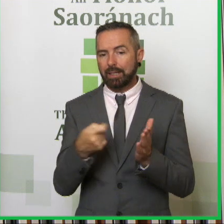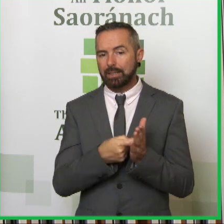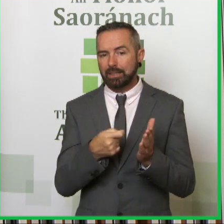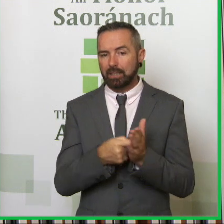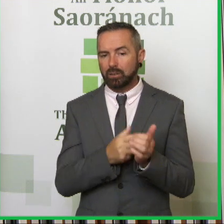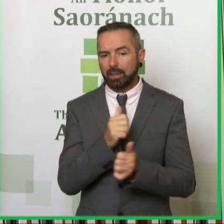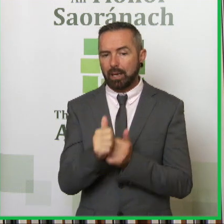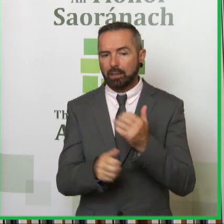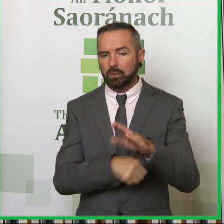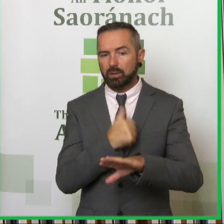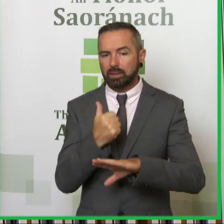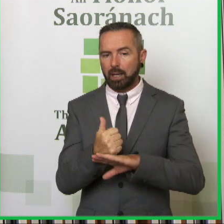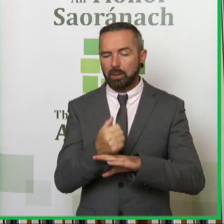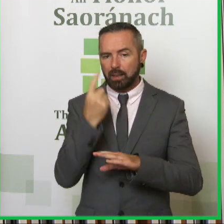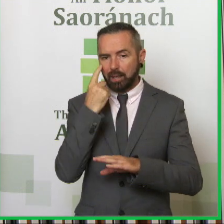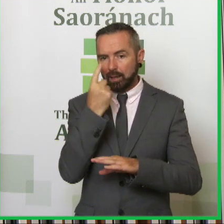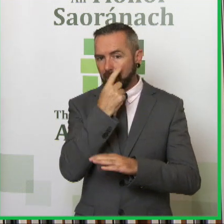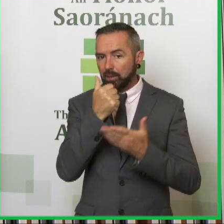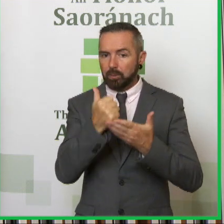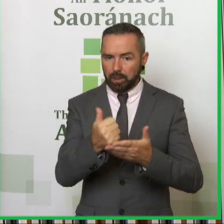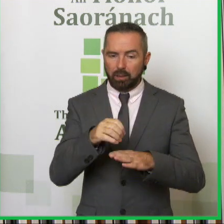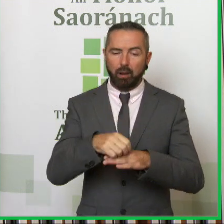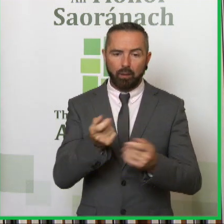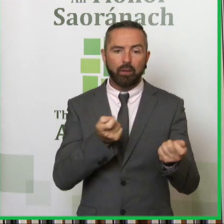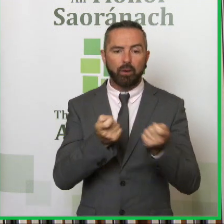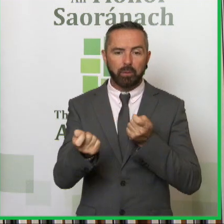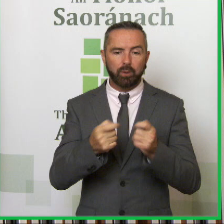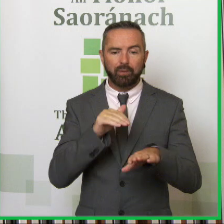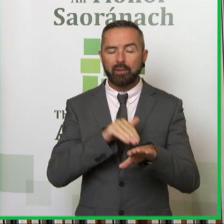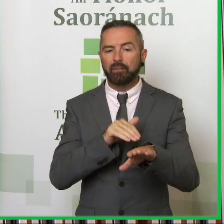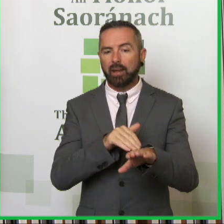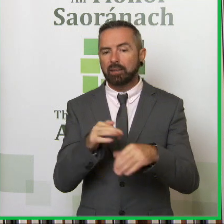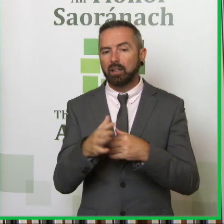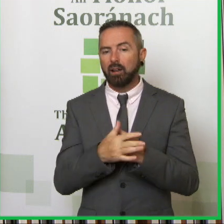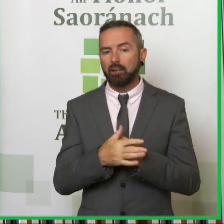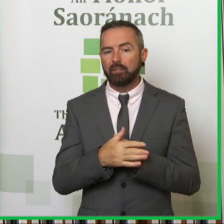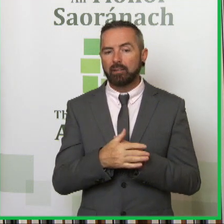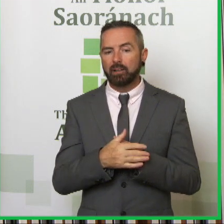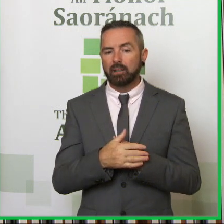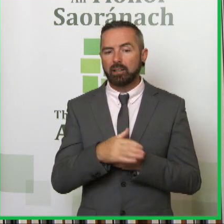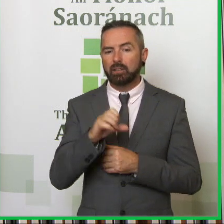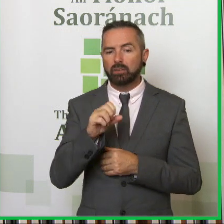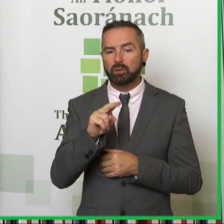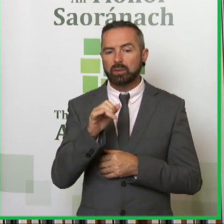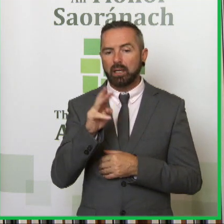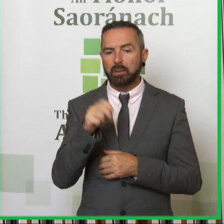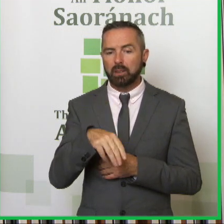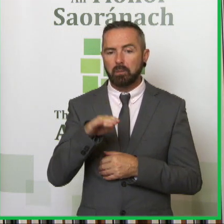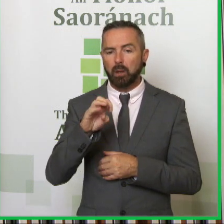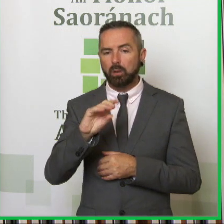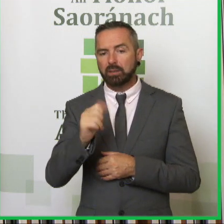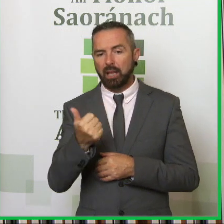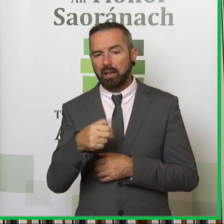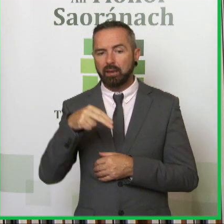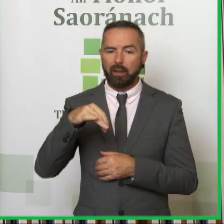to establish an evidence base on the therapeutic effects of psilocybin, ayahuasca,